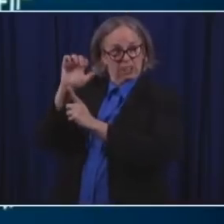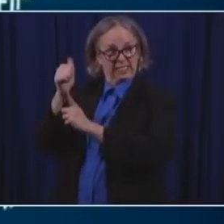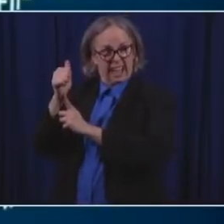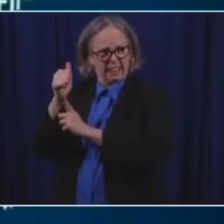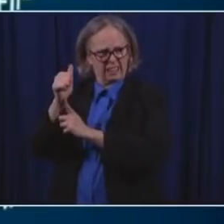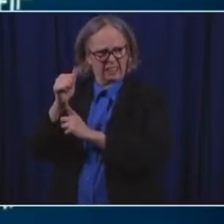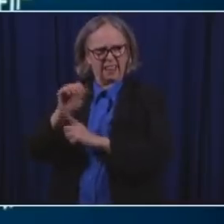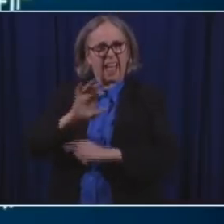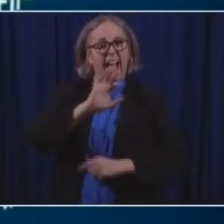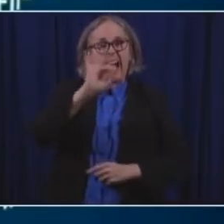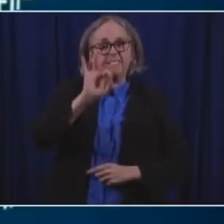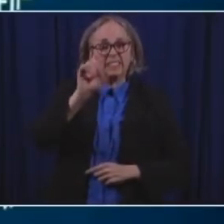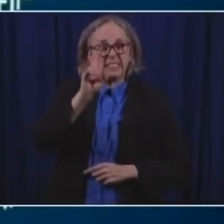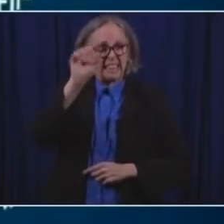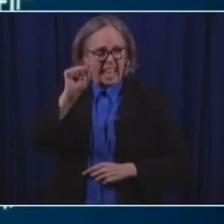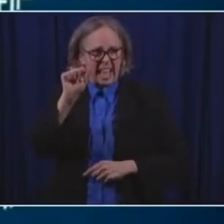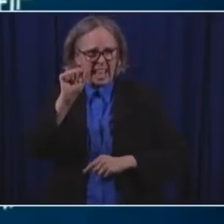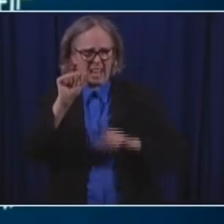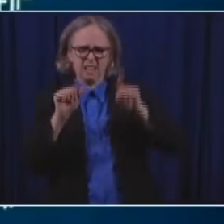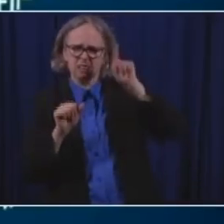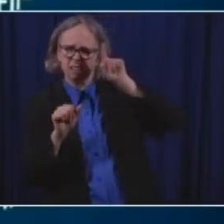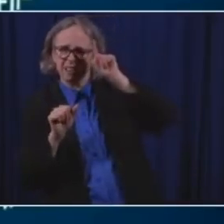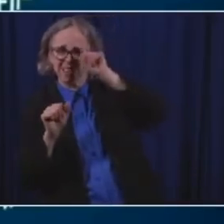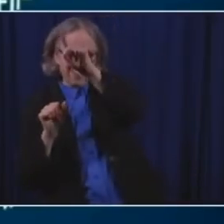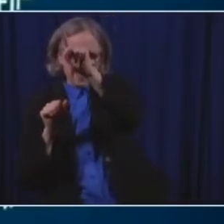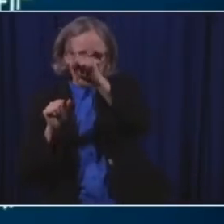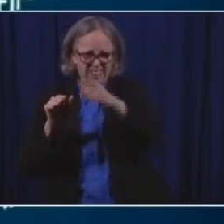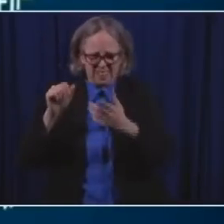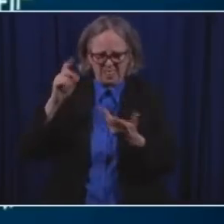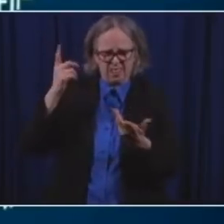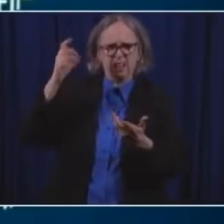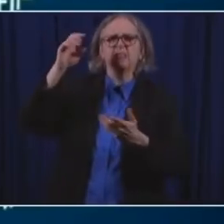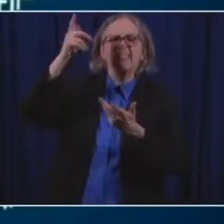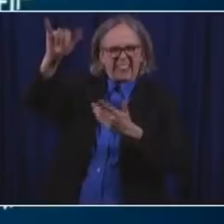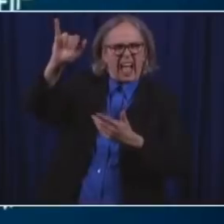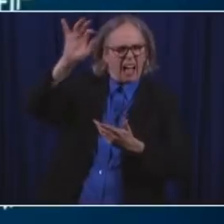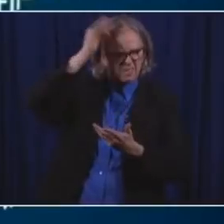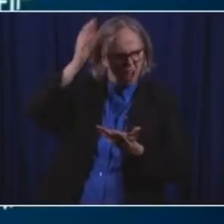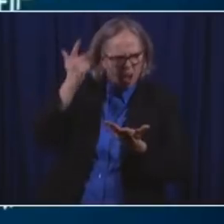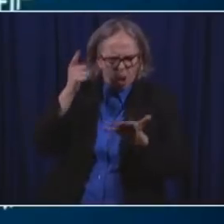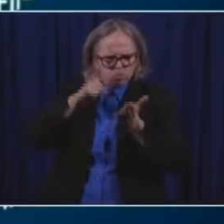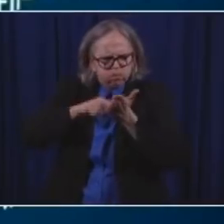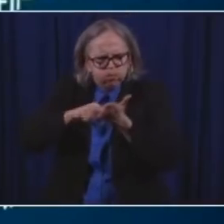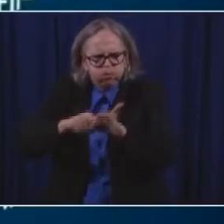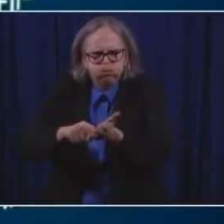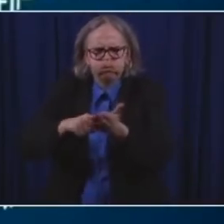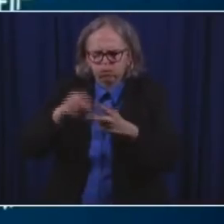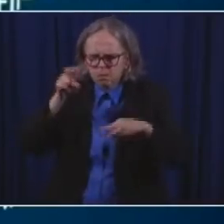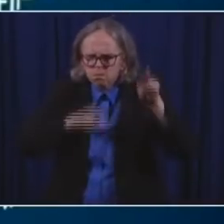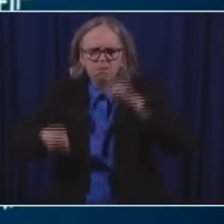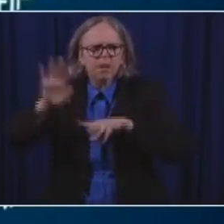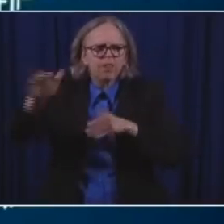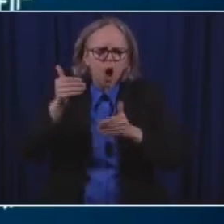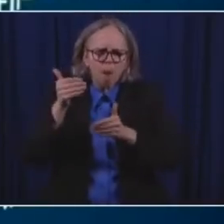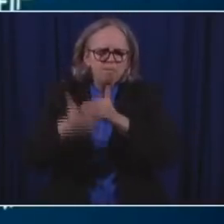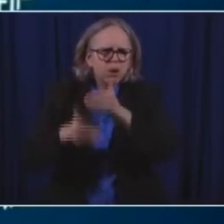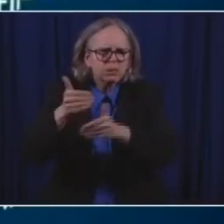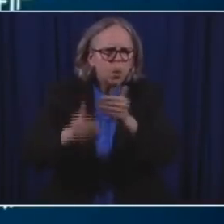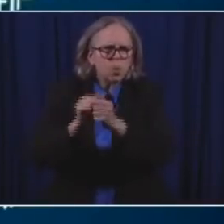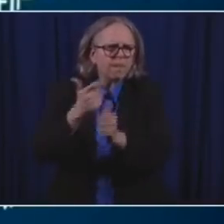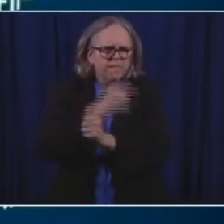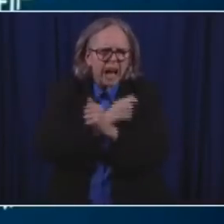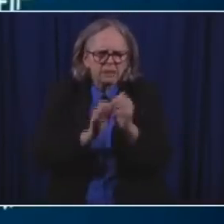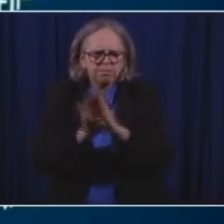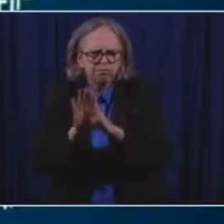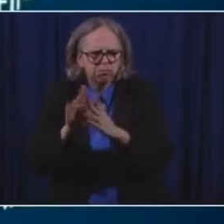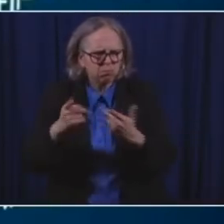a group of independent, non-government employed scientists, physicians, vaccinologists, and other top